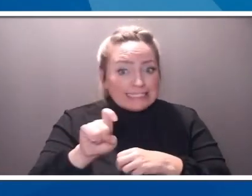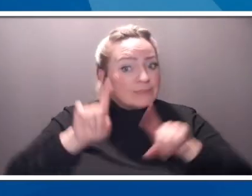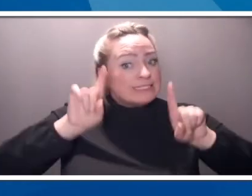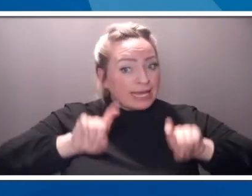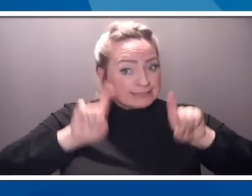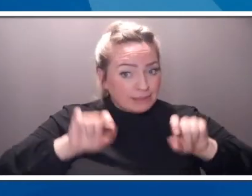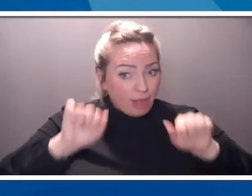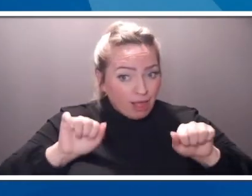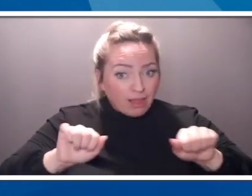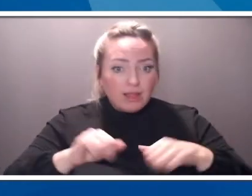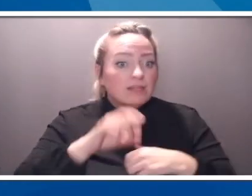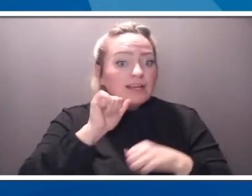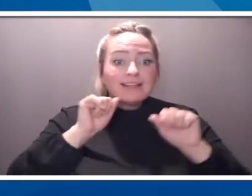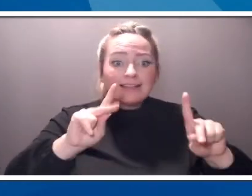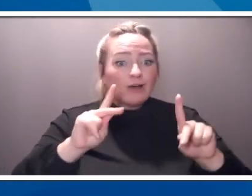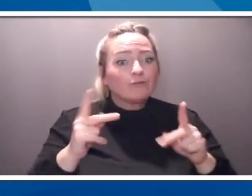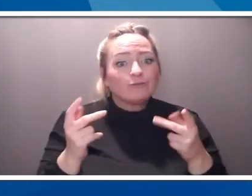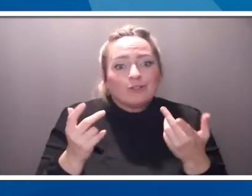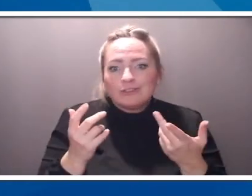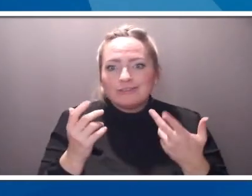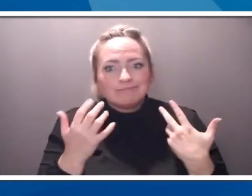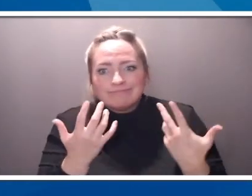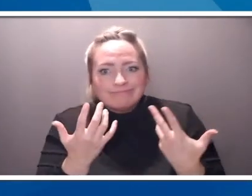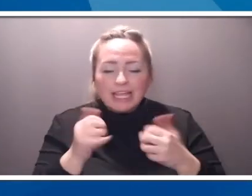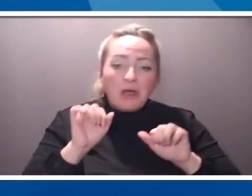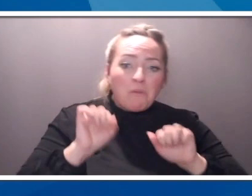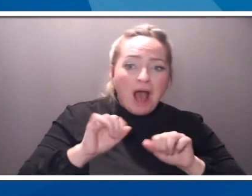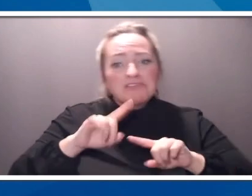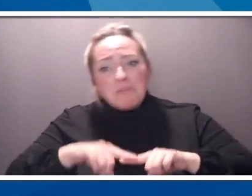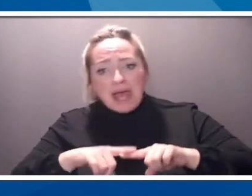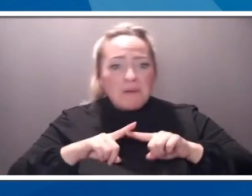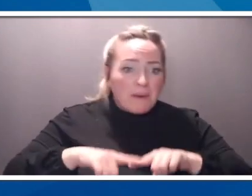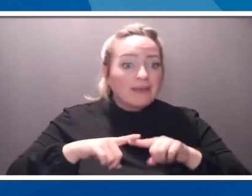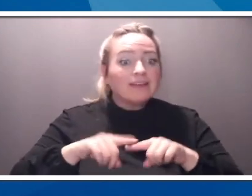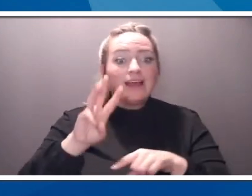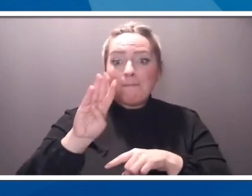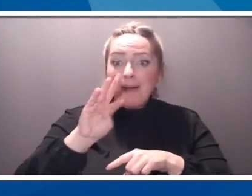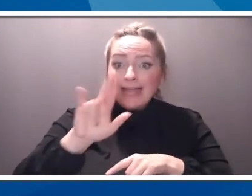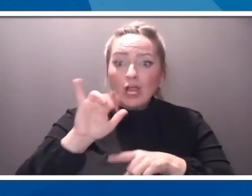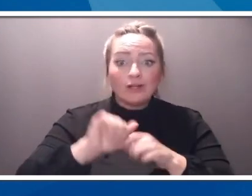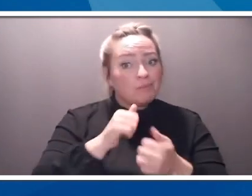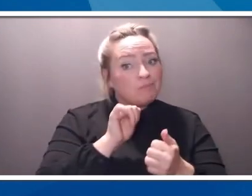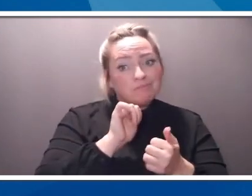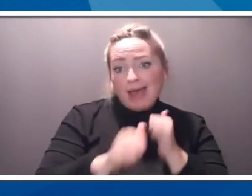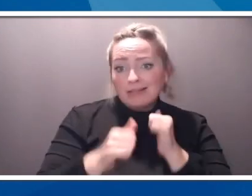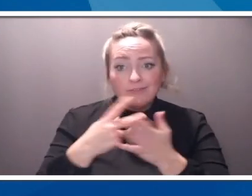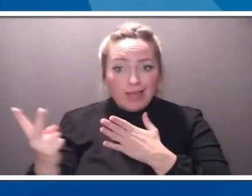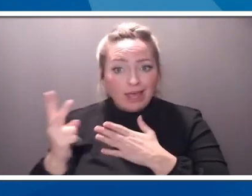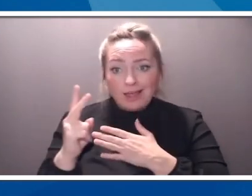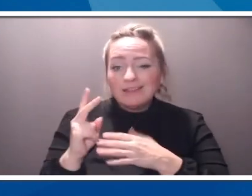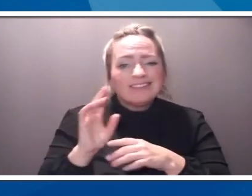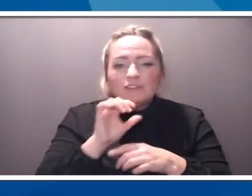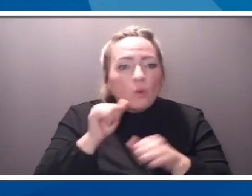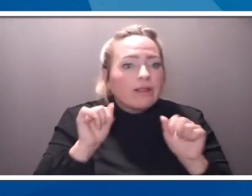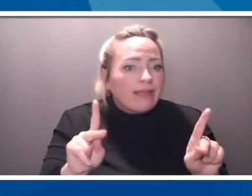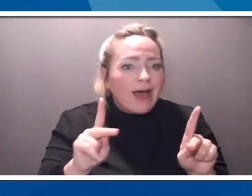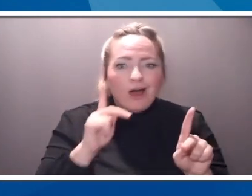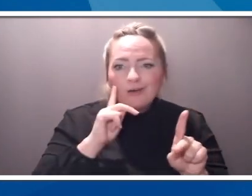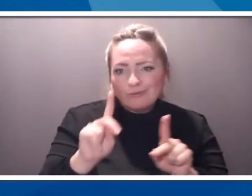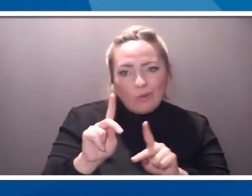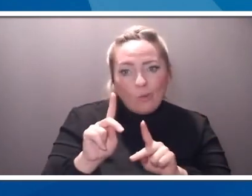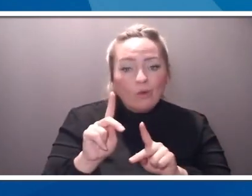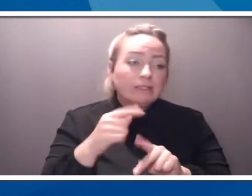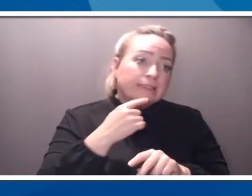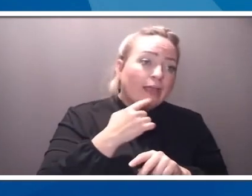And the problem is WCAG needs to be testable. It doesn't allow for nuance. WCAG SCs are binary. You either pass or fail. They don't